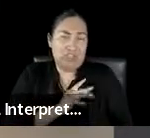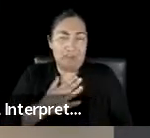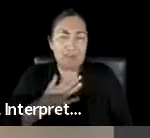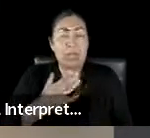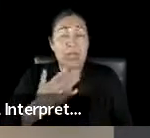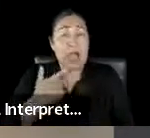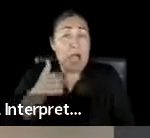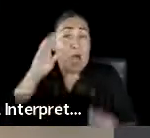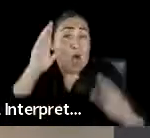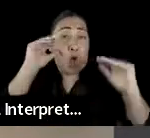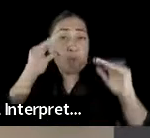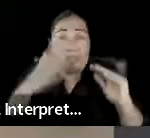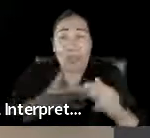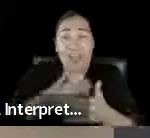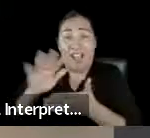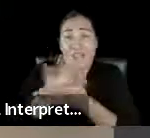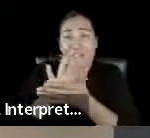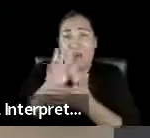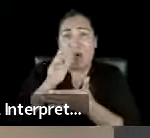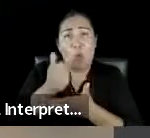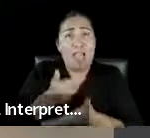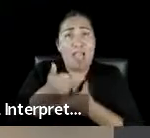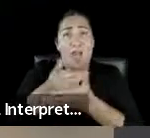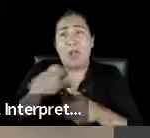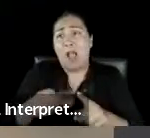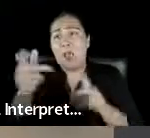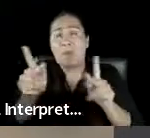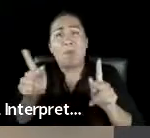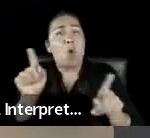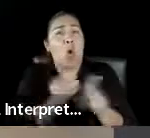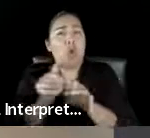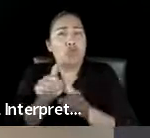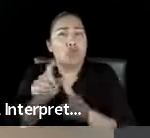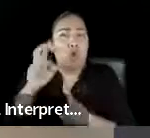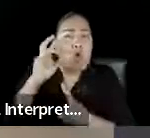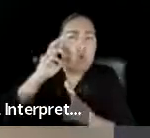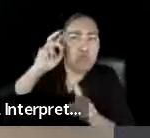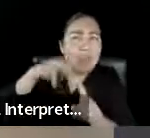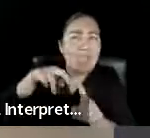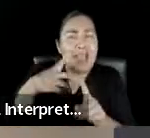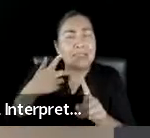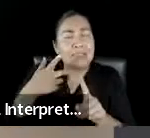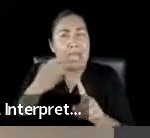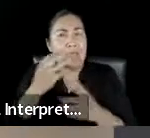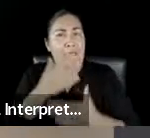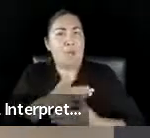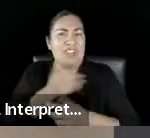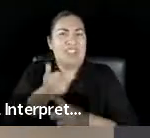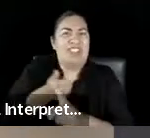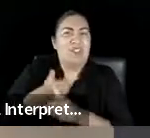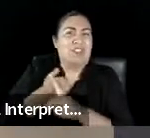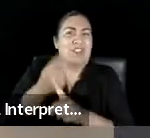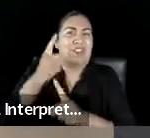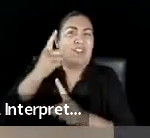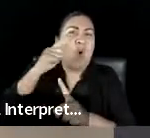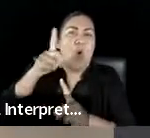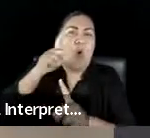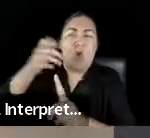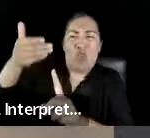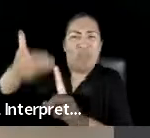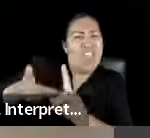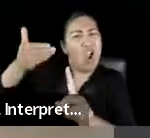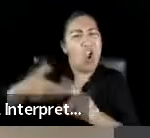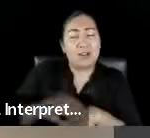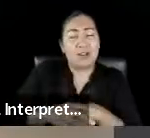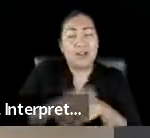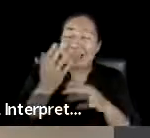video will help others come to this realization and appreciate themselves for who they are.